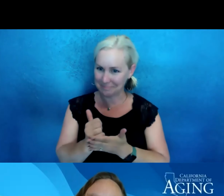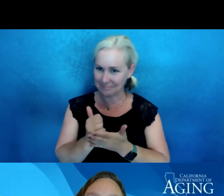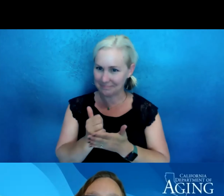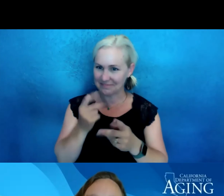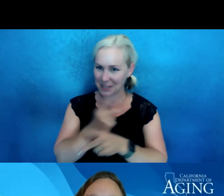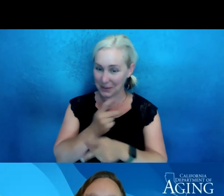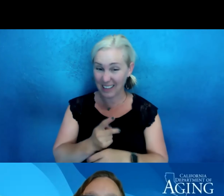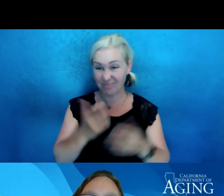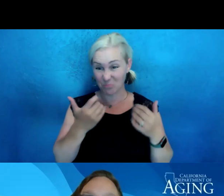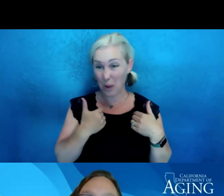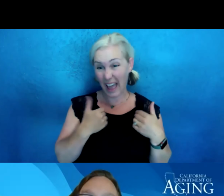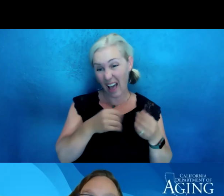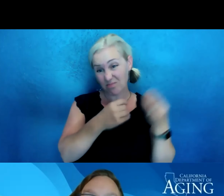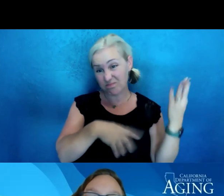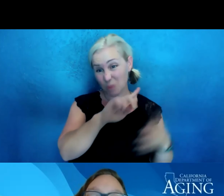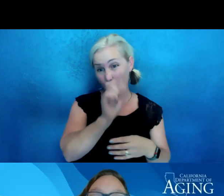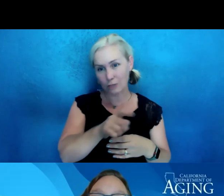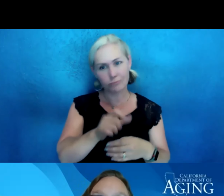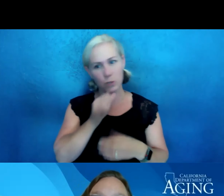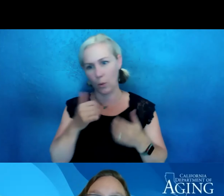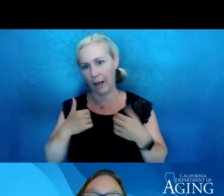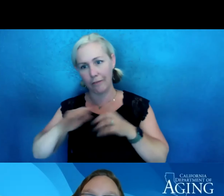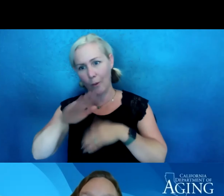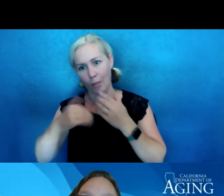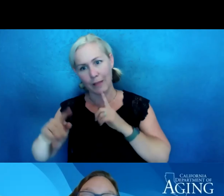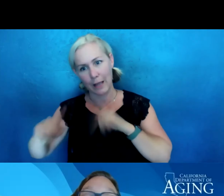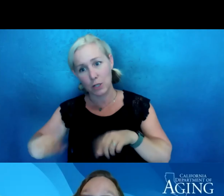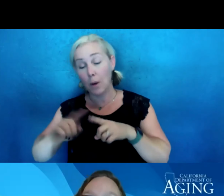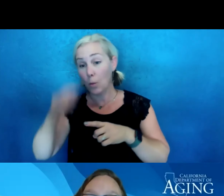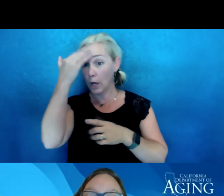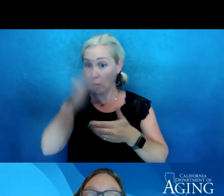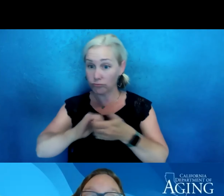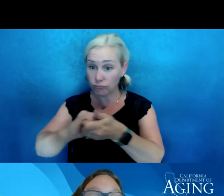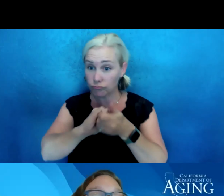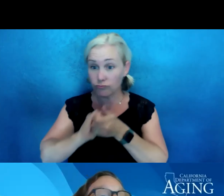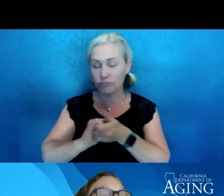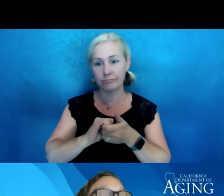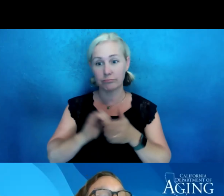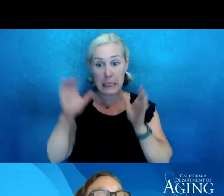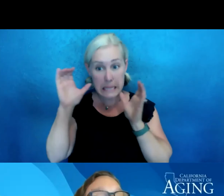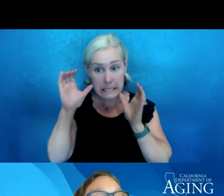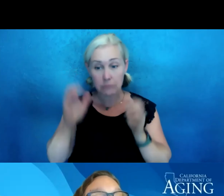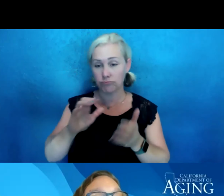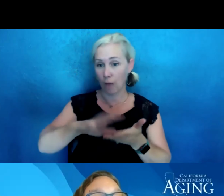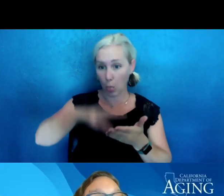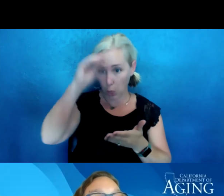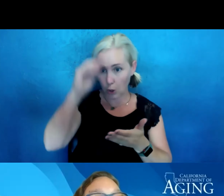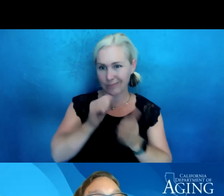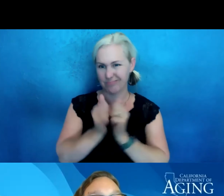we do not have the answers, but we know that together, through listening and learning from each other, we will get there.